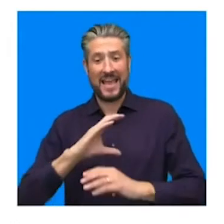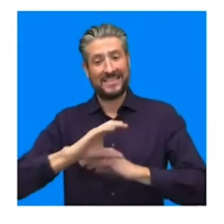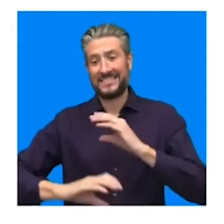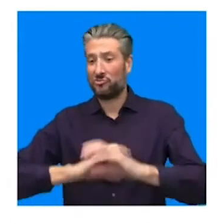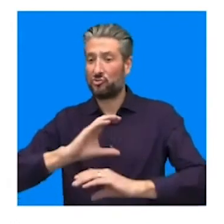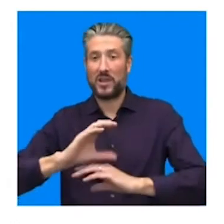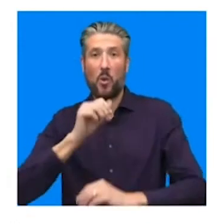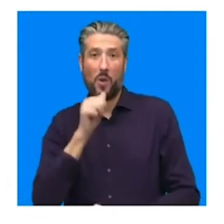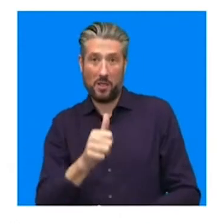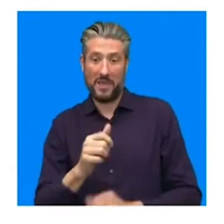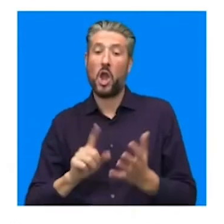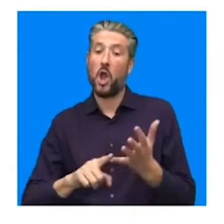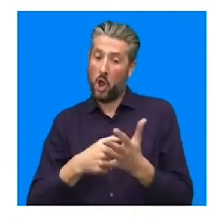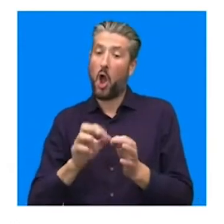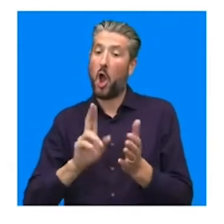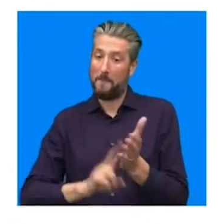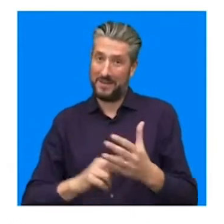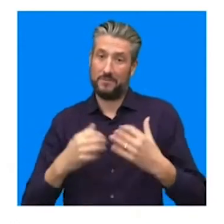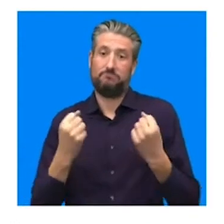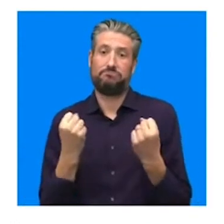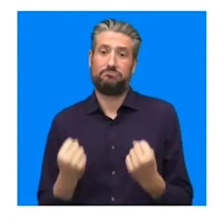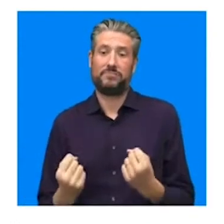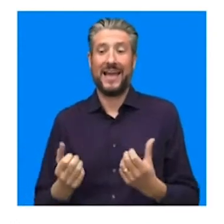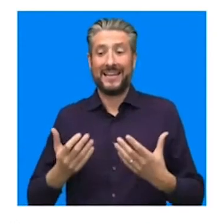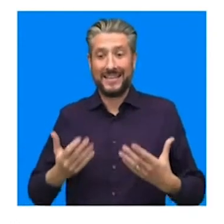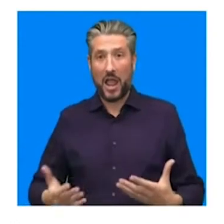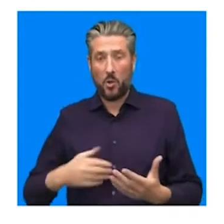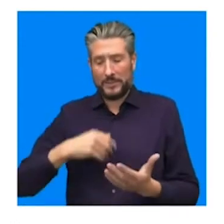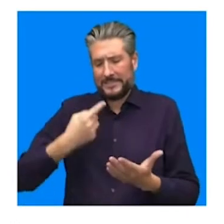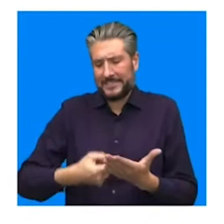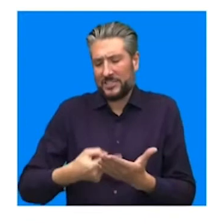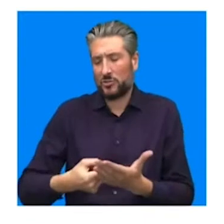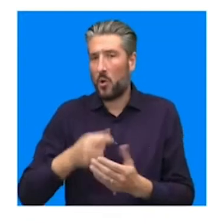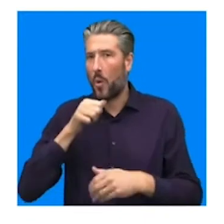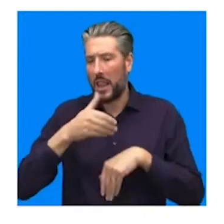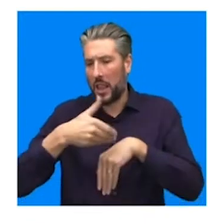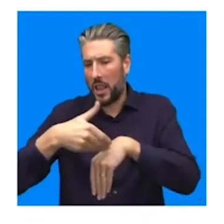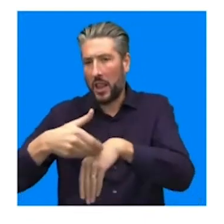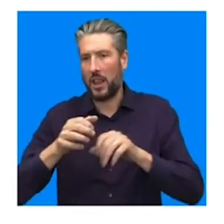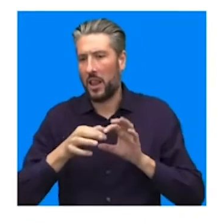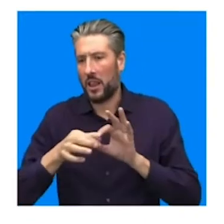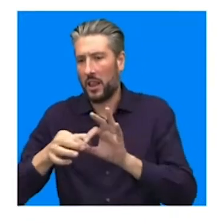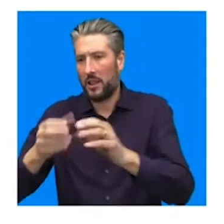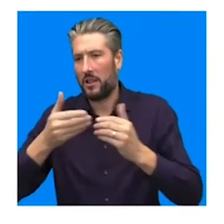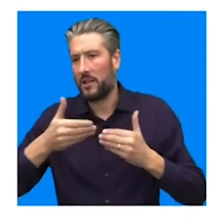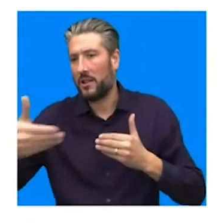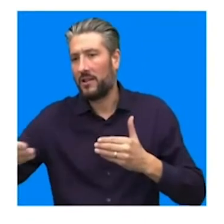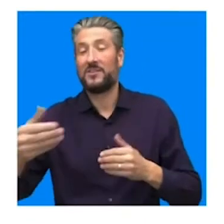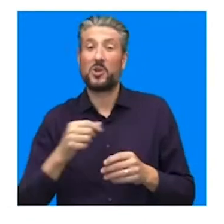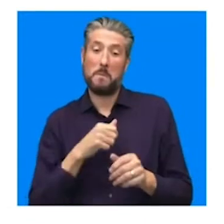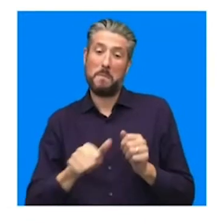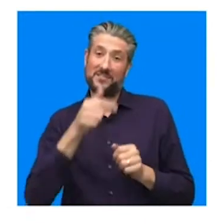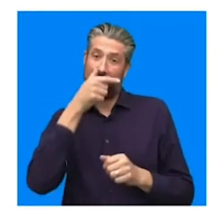now will have long-term consequences. And I wish you the best of luck. Thank you so much for having me.